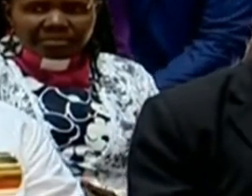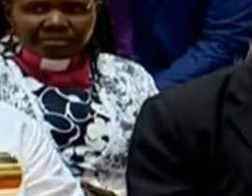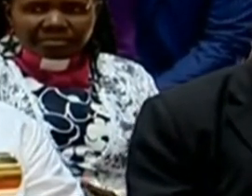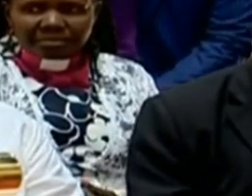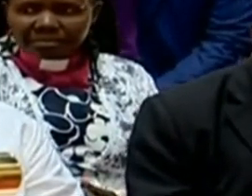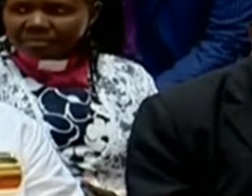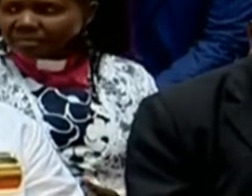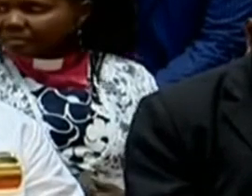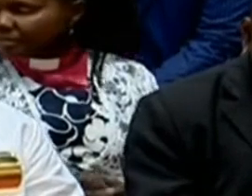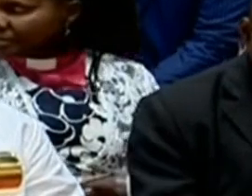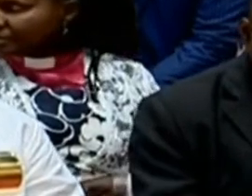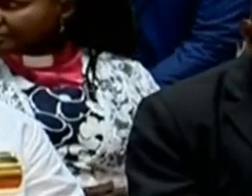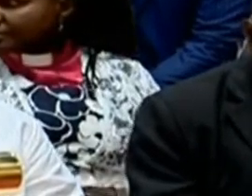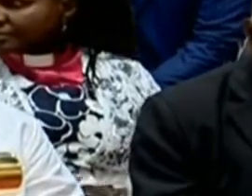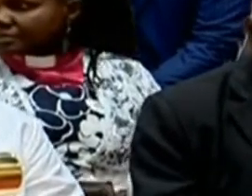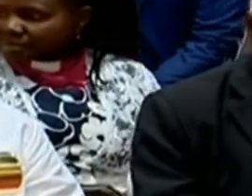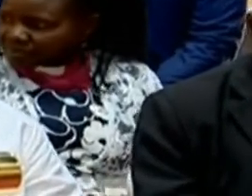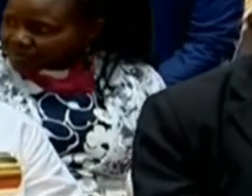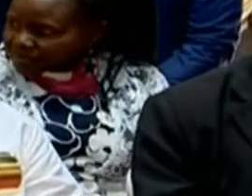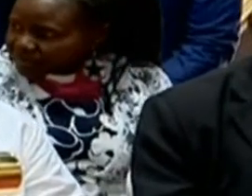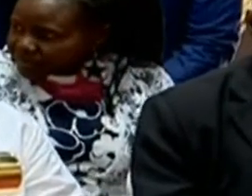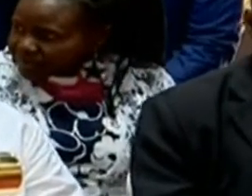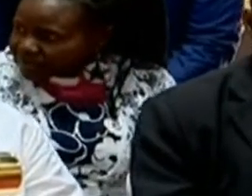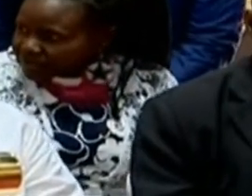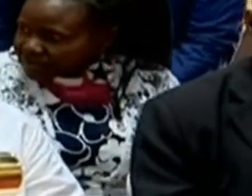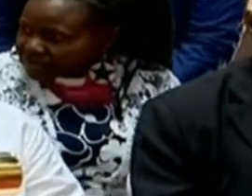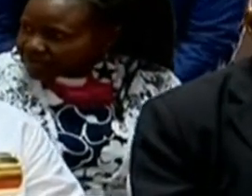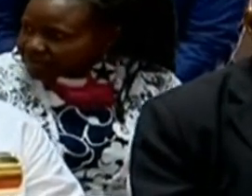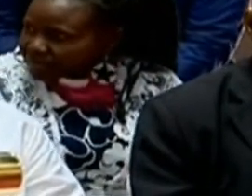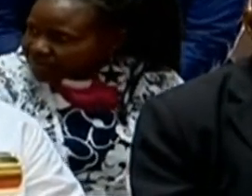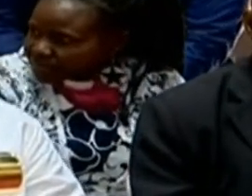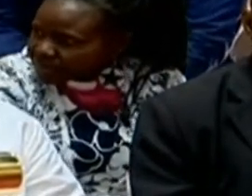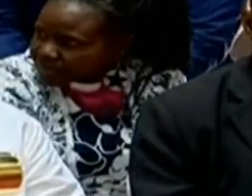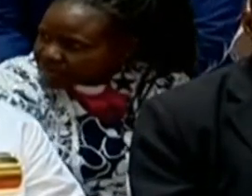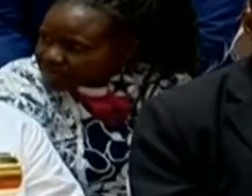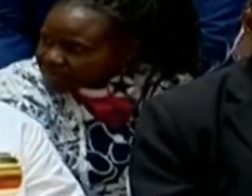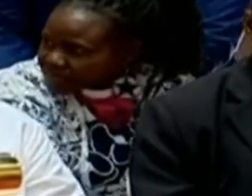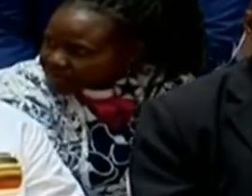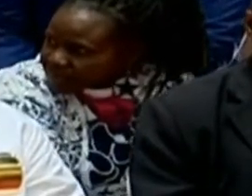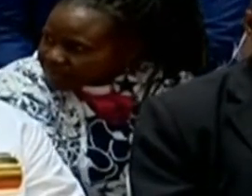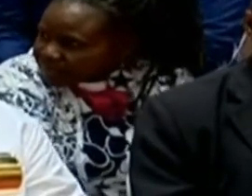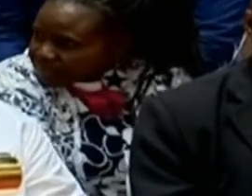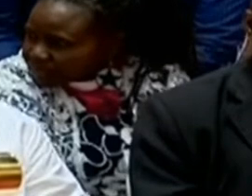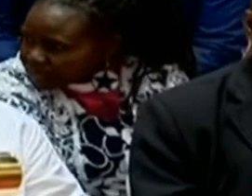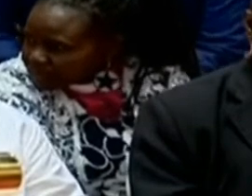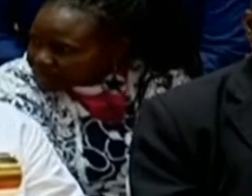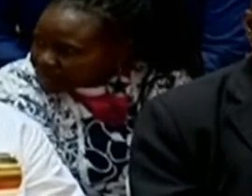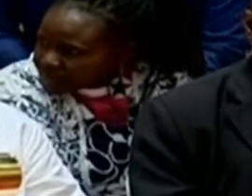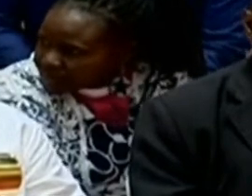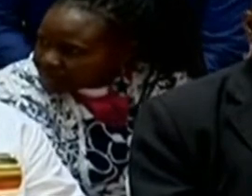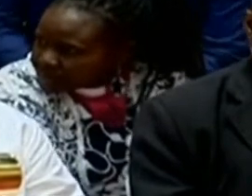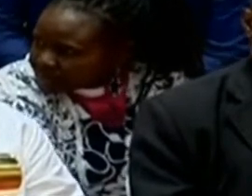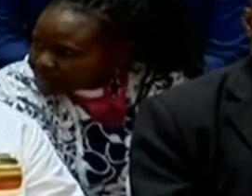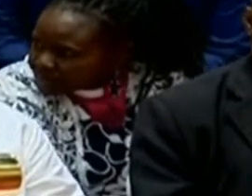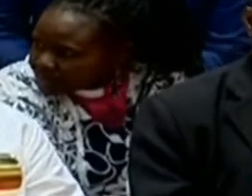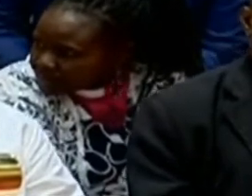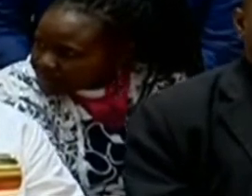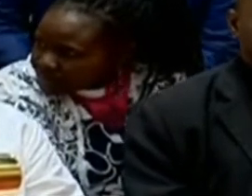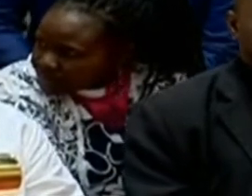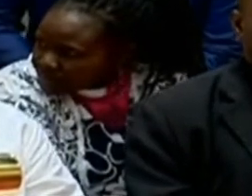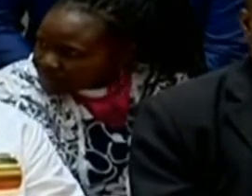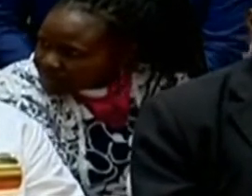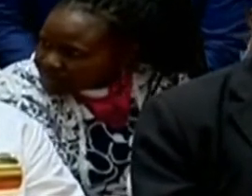God, for he is gracious and merciful, slow to anger and of great kindness. And he